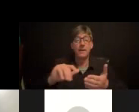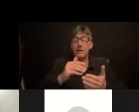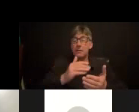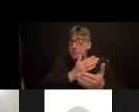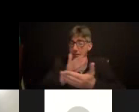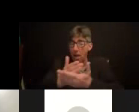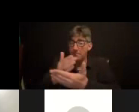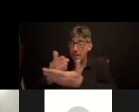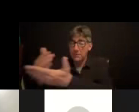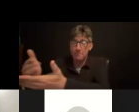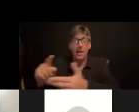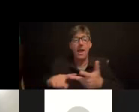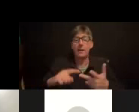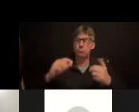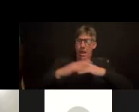any one time.